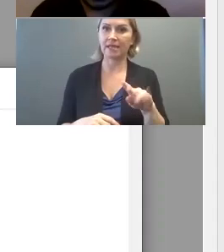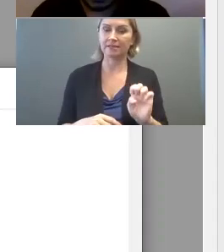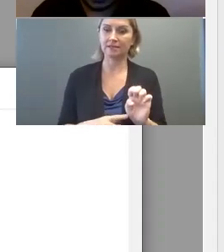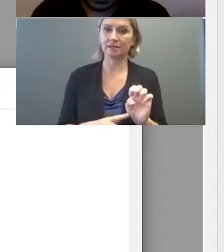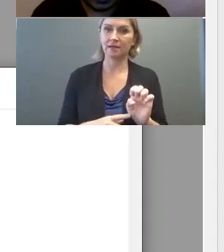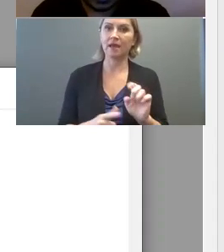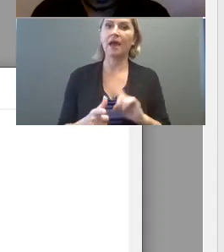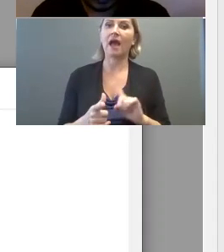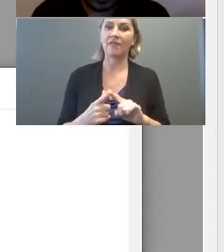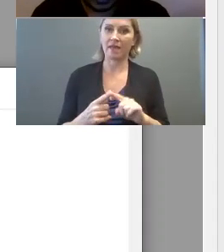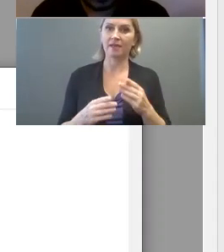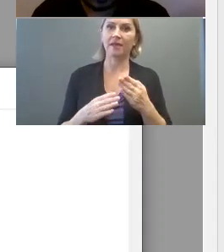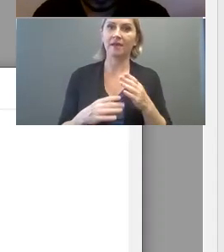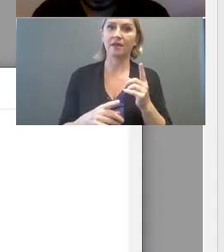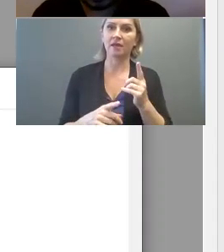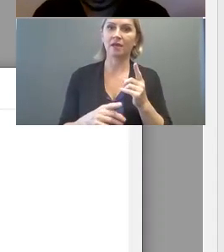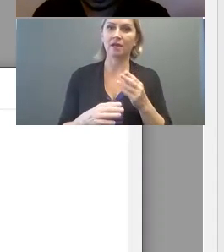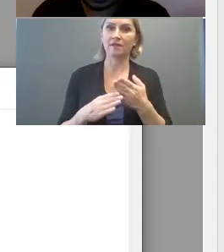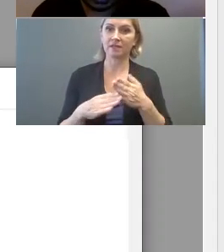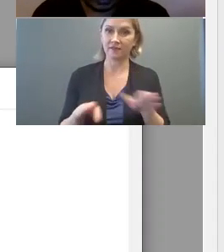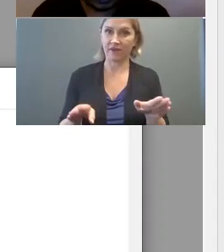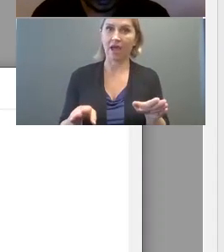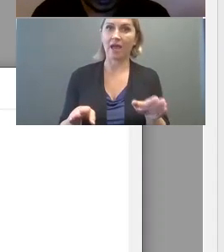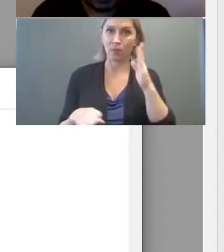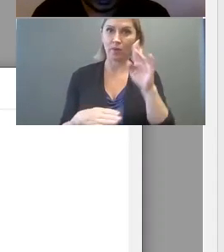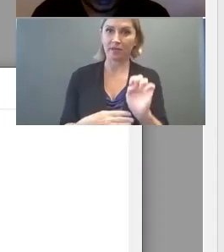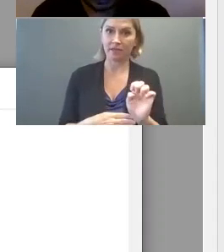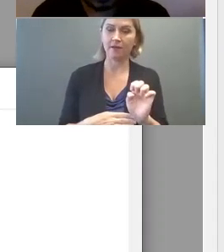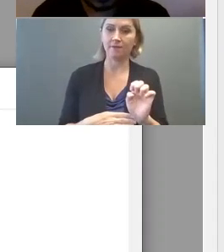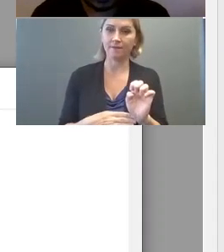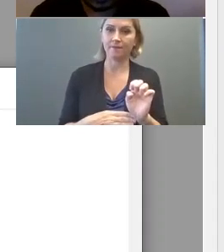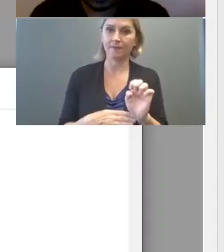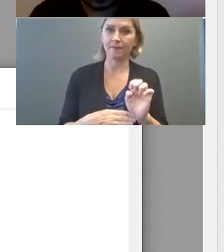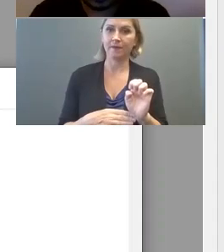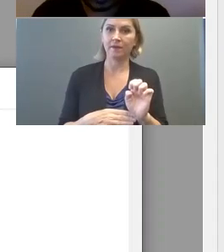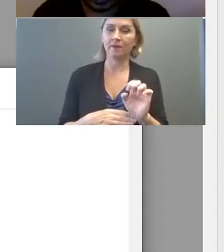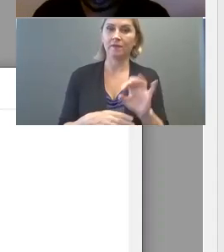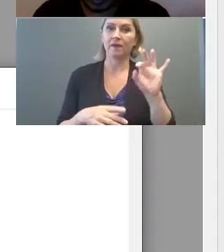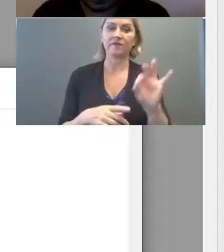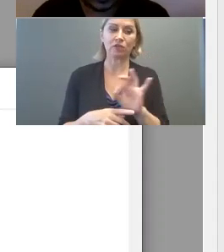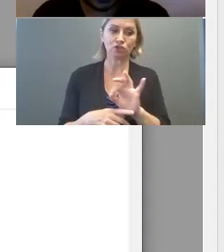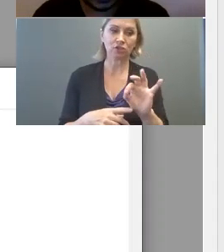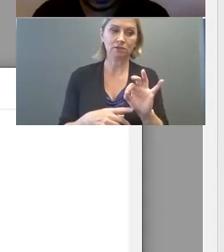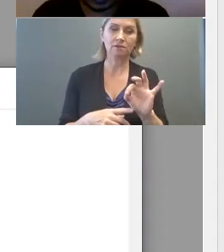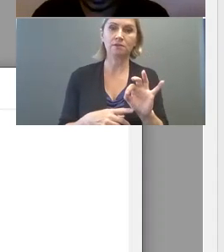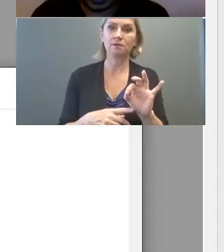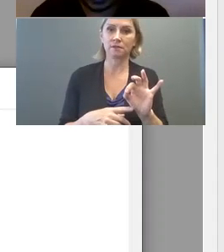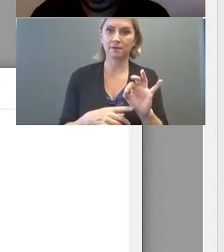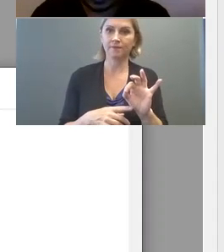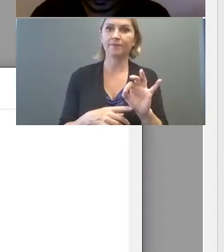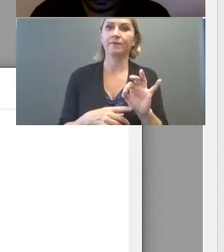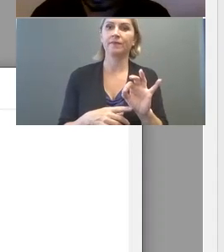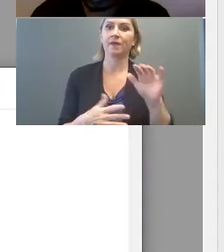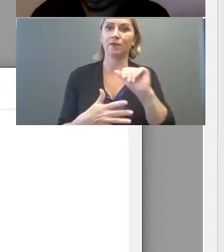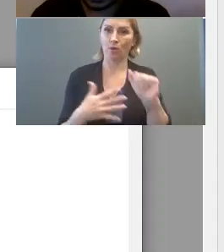And then my divide case would be call the function with two halves of the array. So